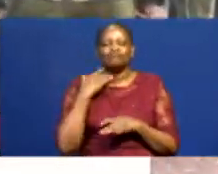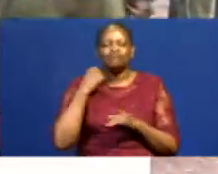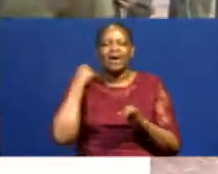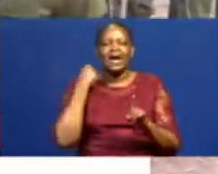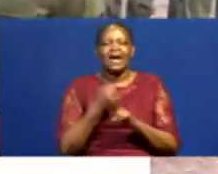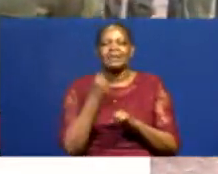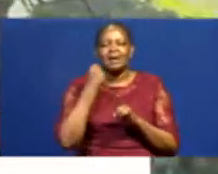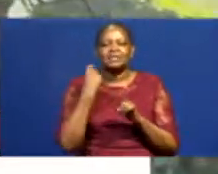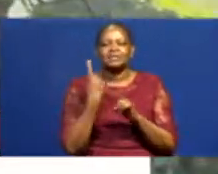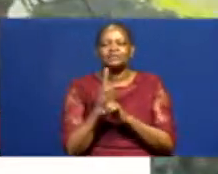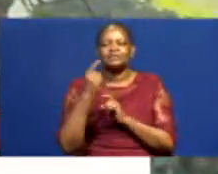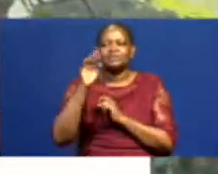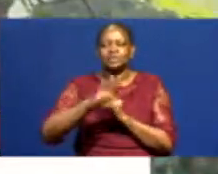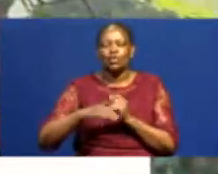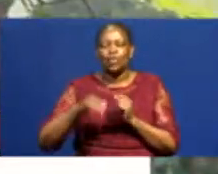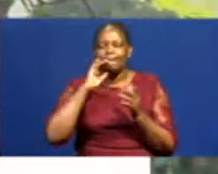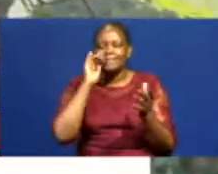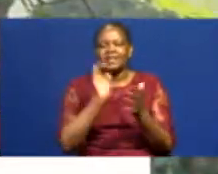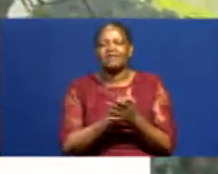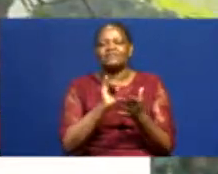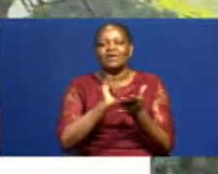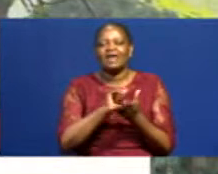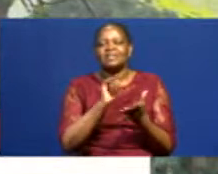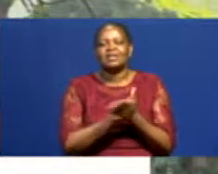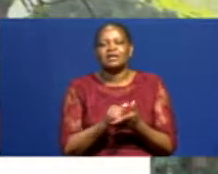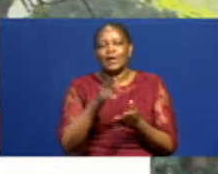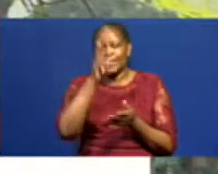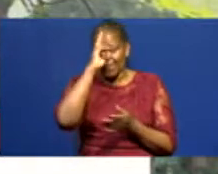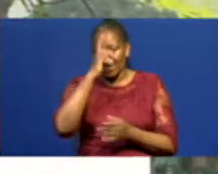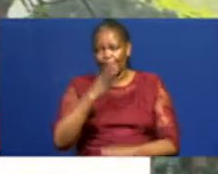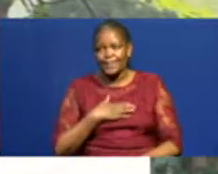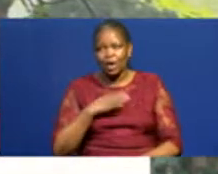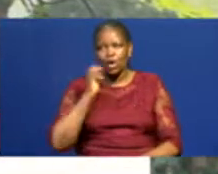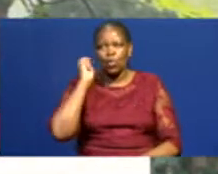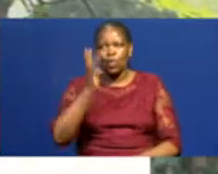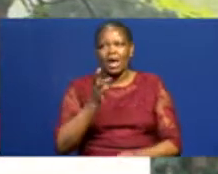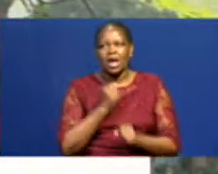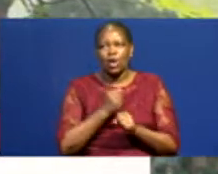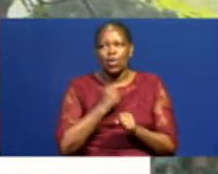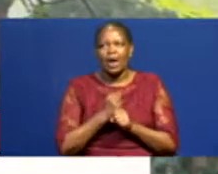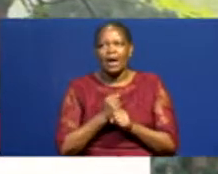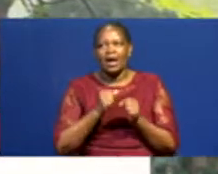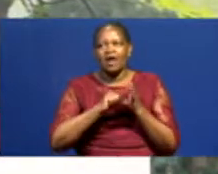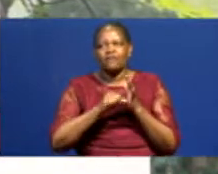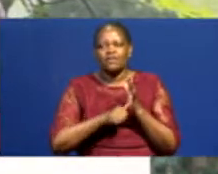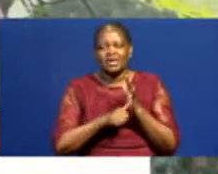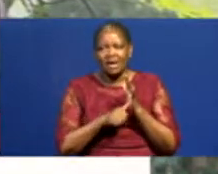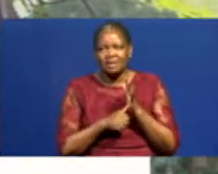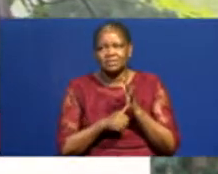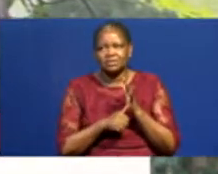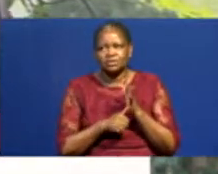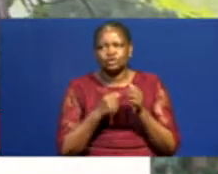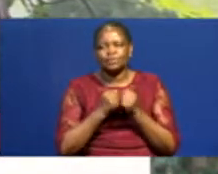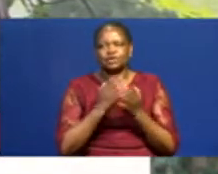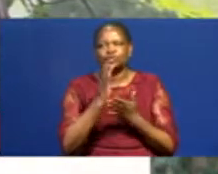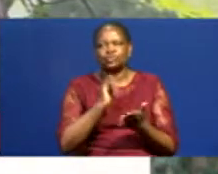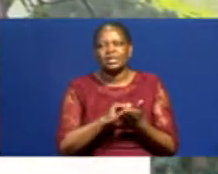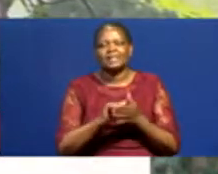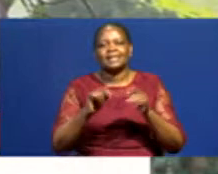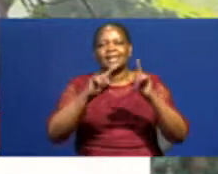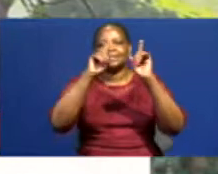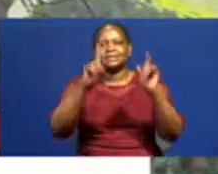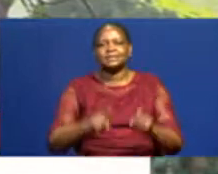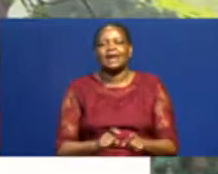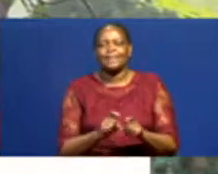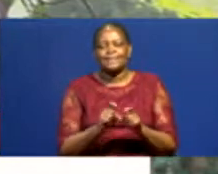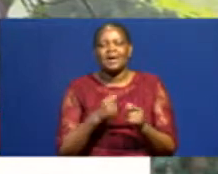South, Baringo County. Tunaamini kwamba maofisa wetu watafanya bidii na jitihada kuhakikisha kwamba mitihani